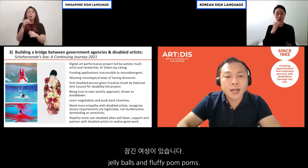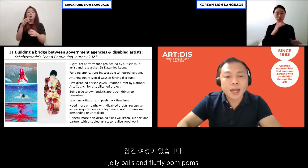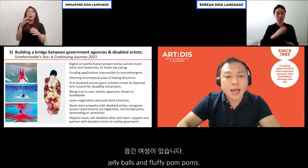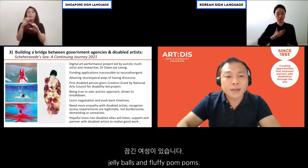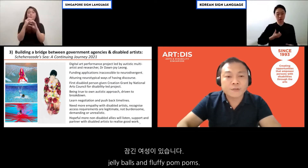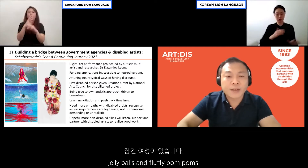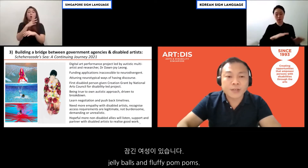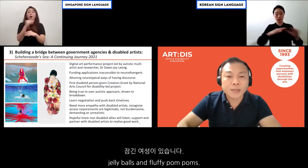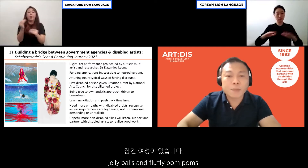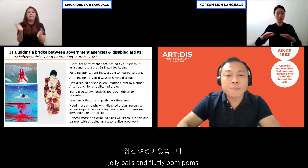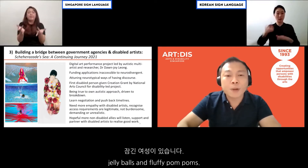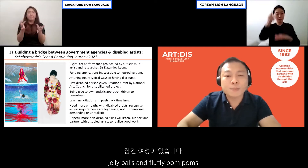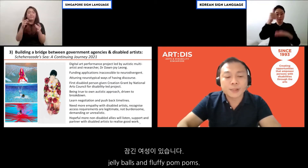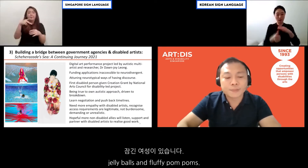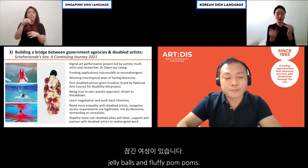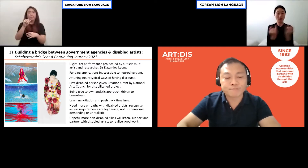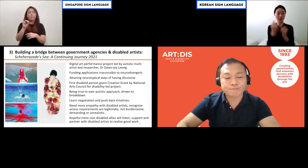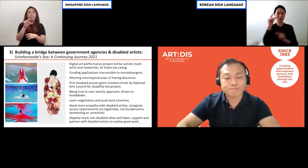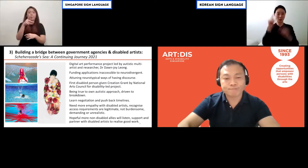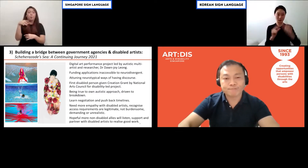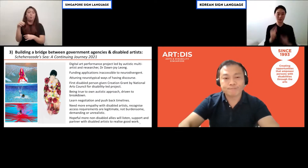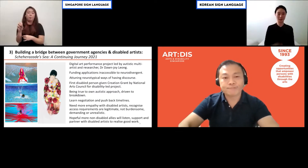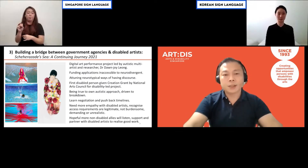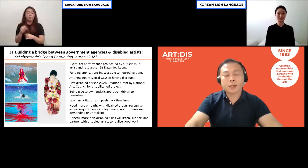balls, and fluffy pom-poms.